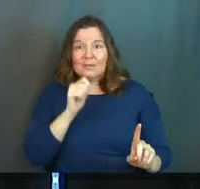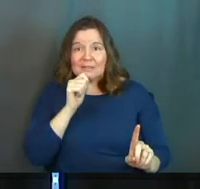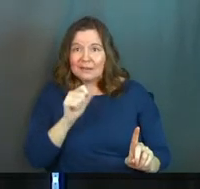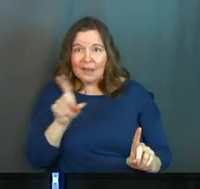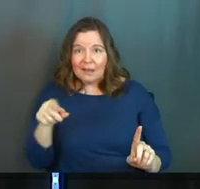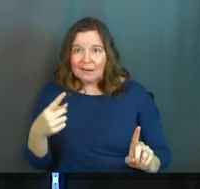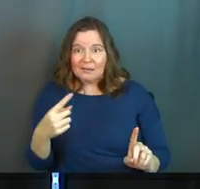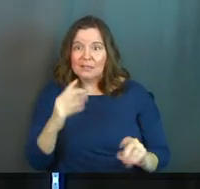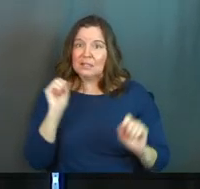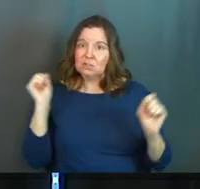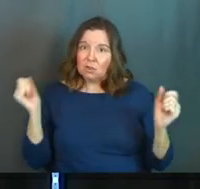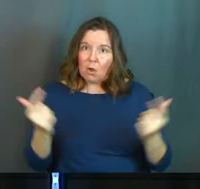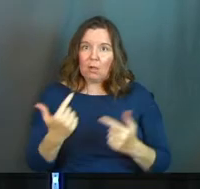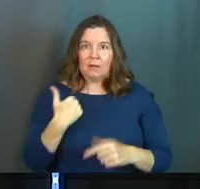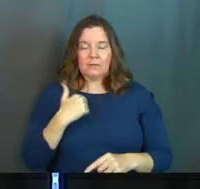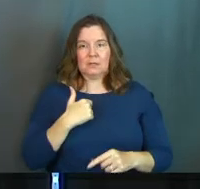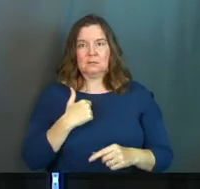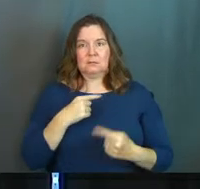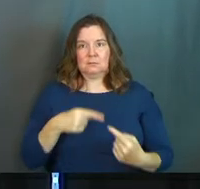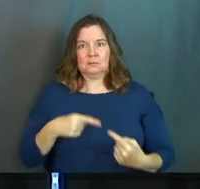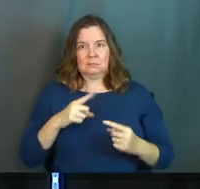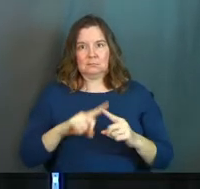not. It's all of us.